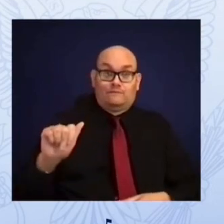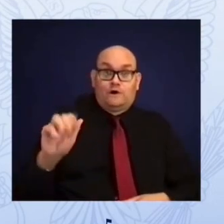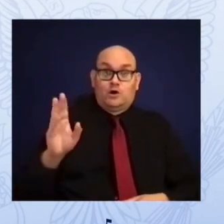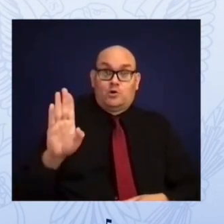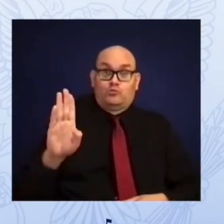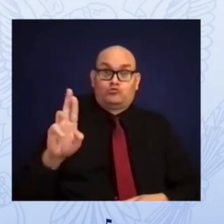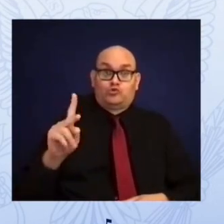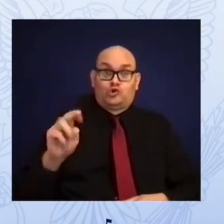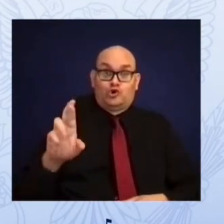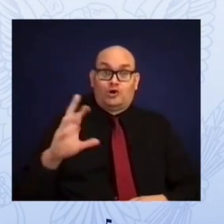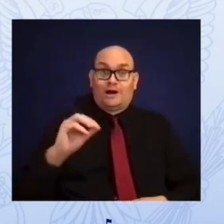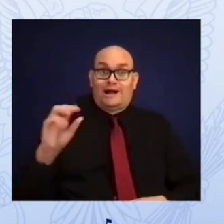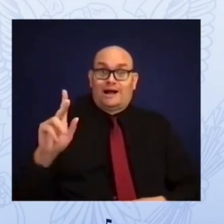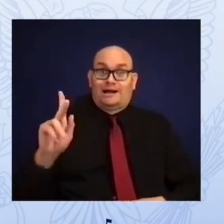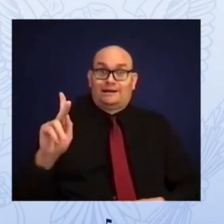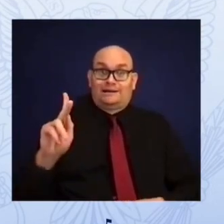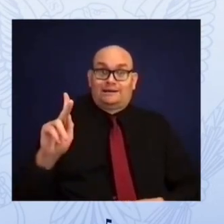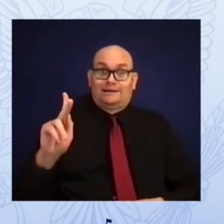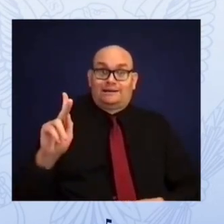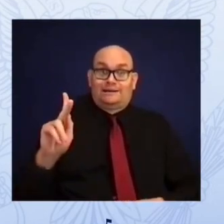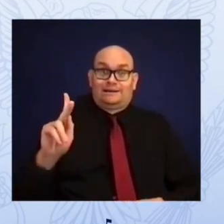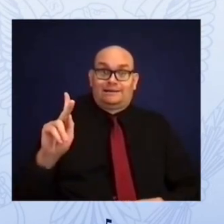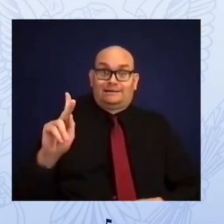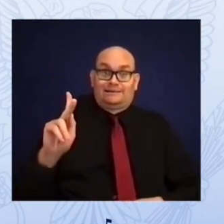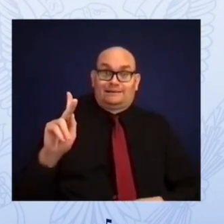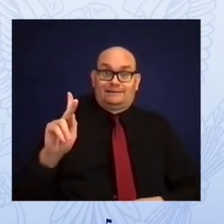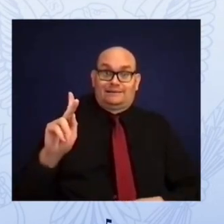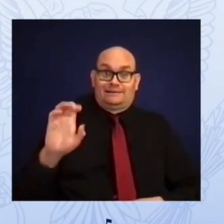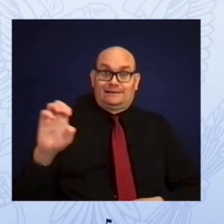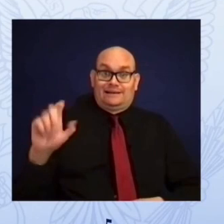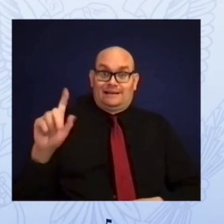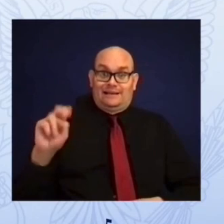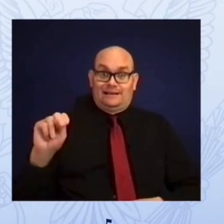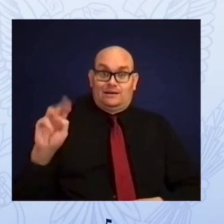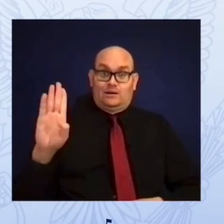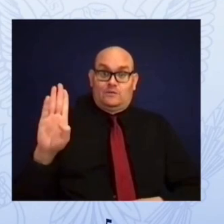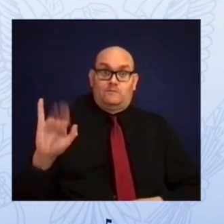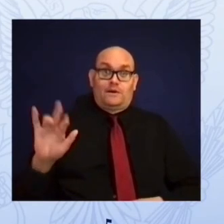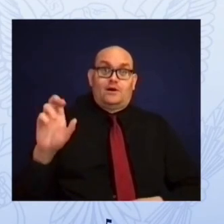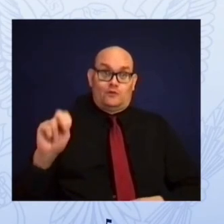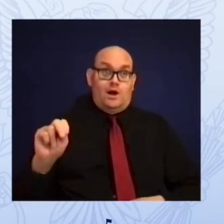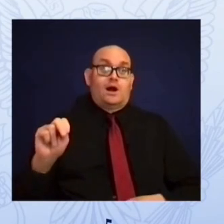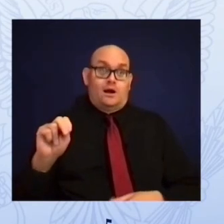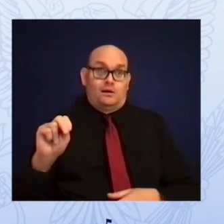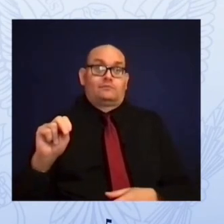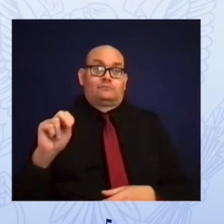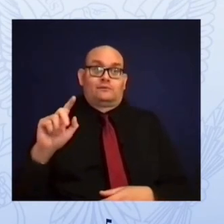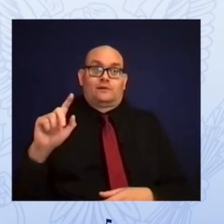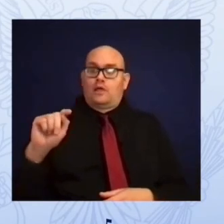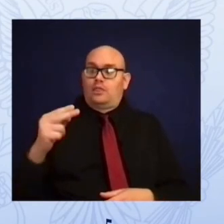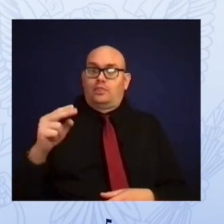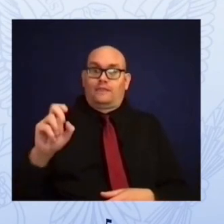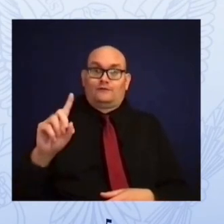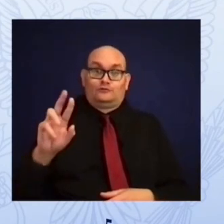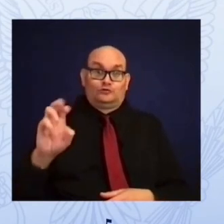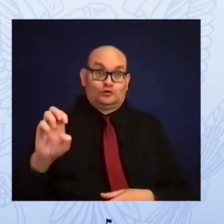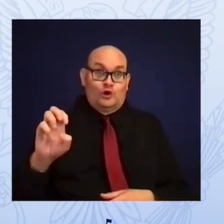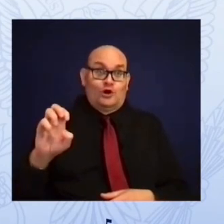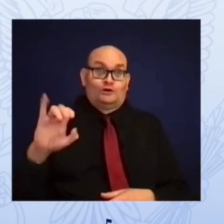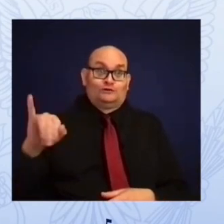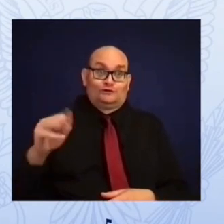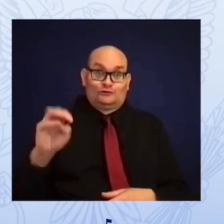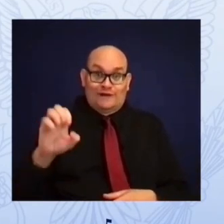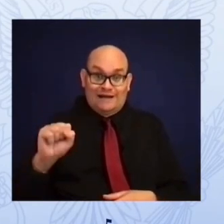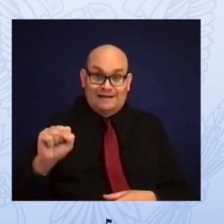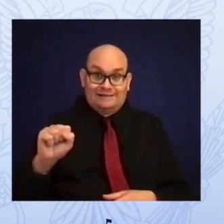Theodore James Jim Gatchell opened the first drugstore in Johnson County, Wyoming in 1900. Gatchell met many people through his pharmacy,